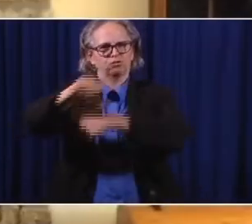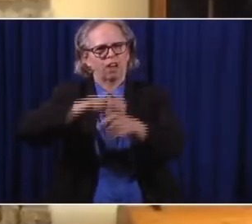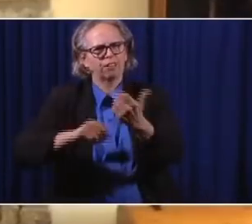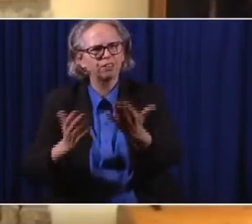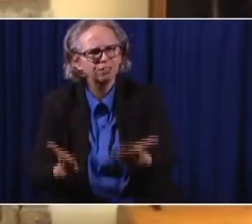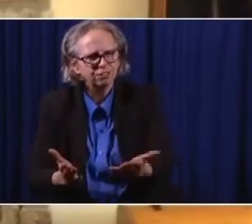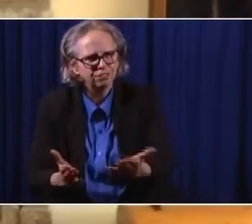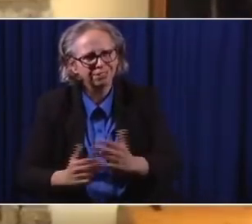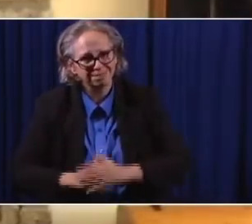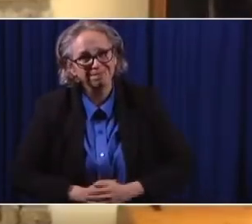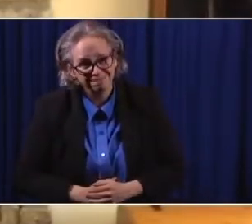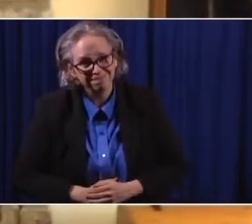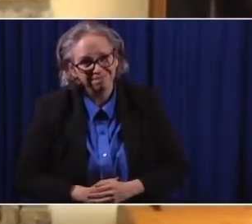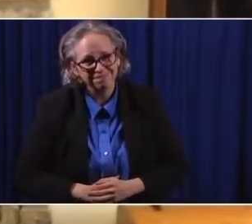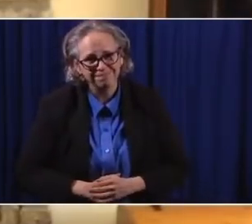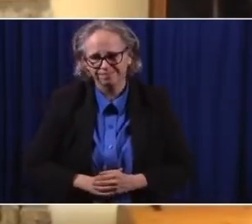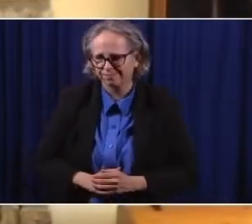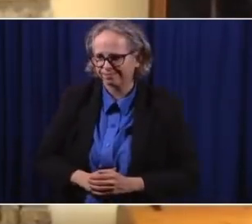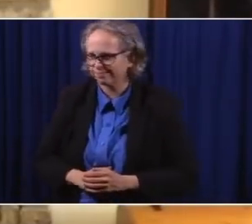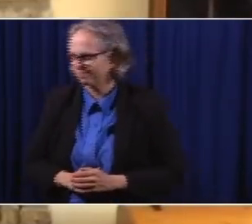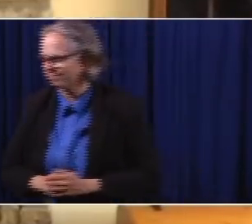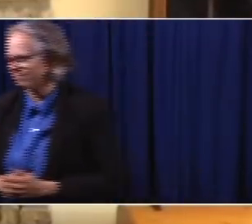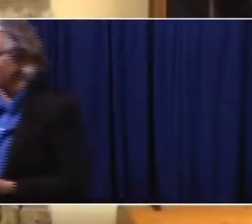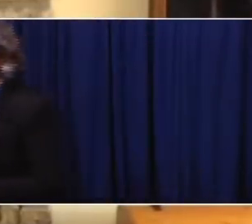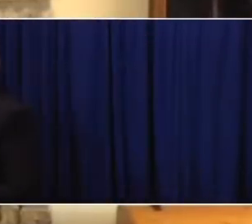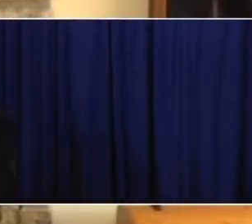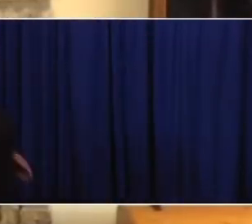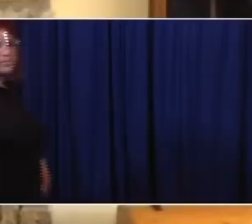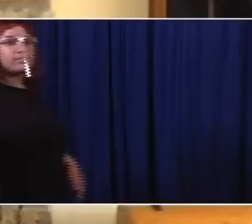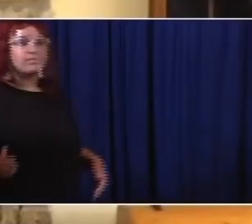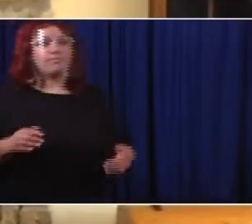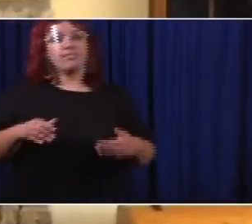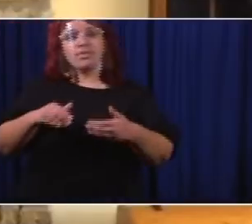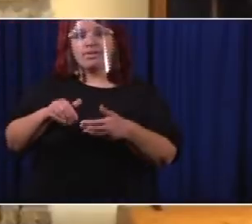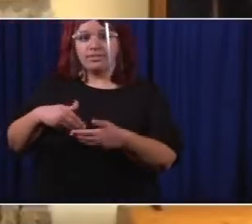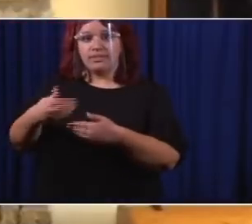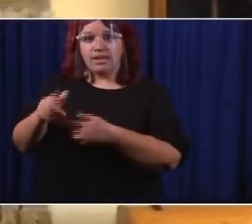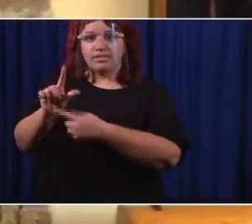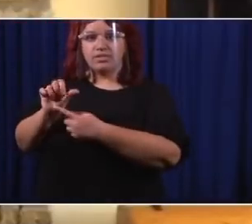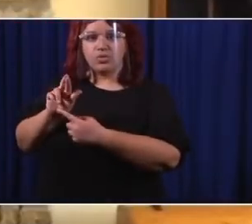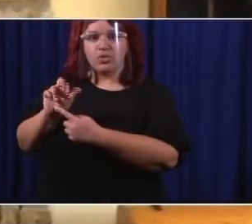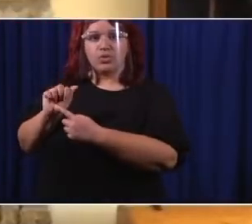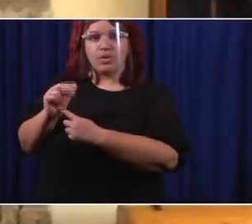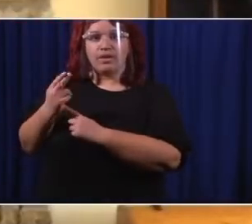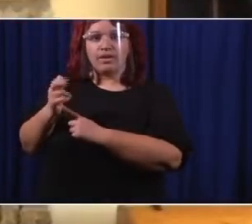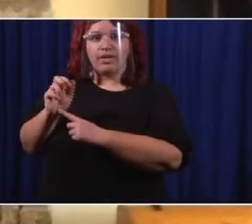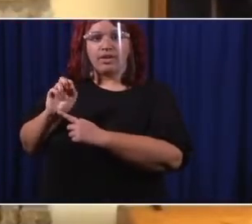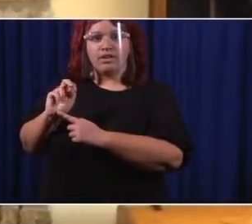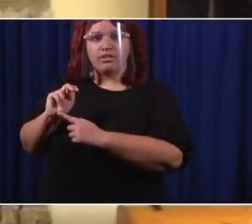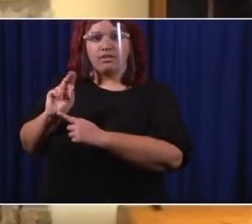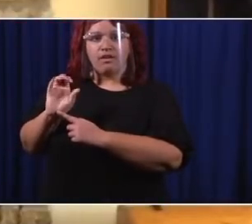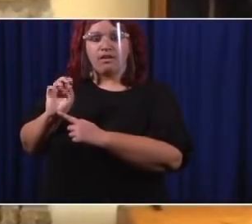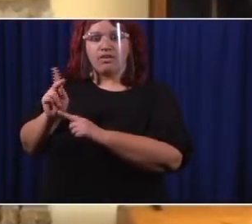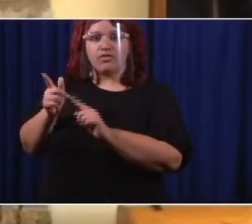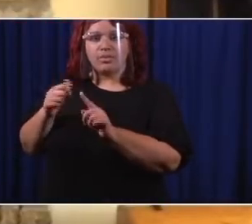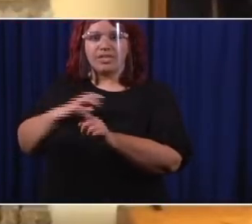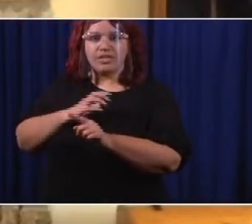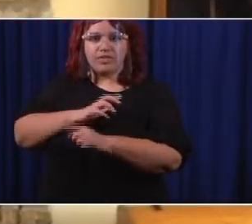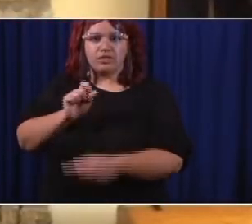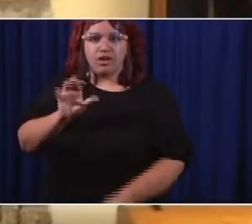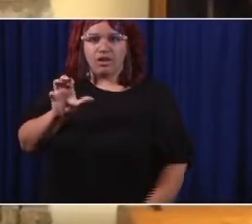Next question is from Laura Hancock at cleveland.com. Hi, Governor. Hello. As you know, we're in this